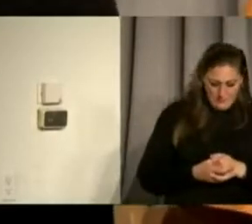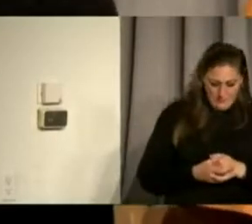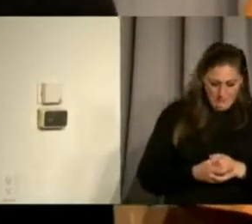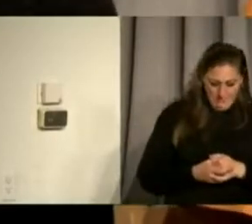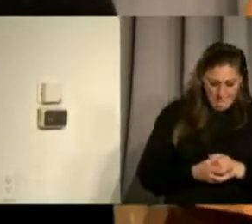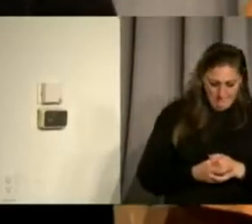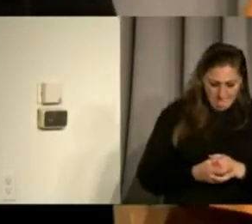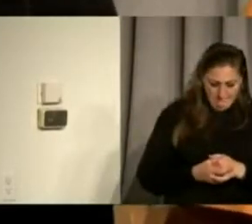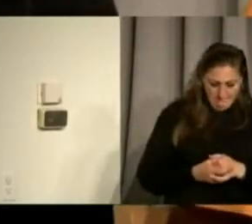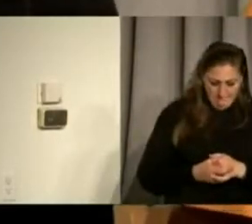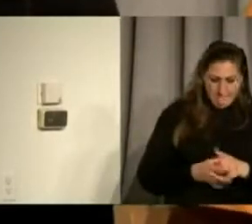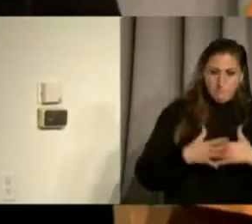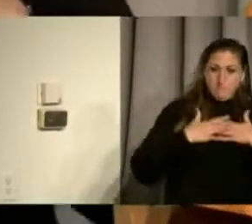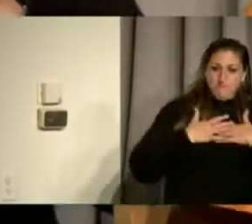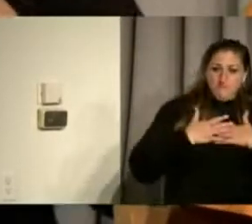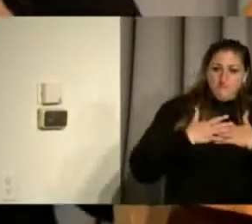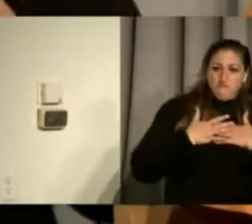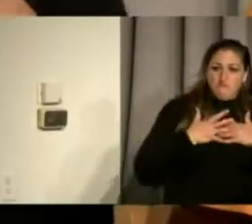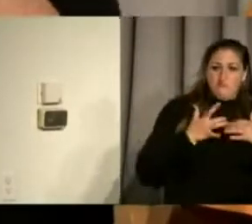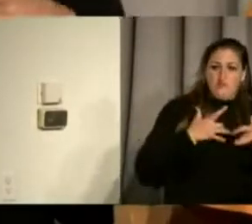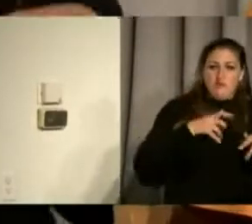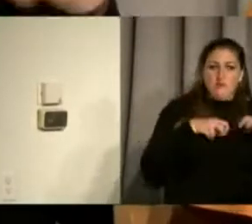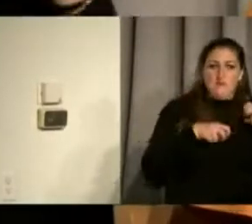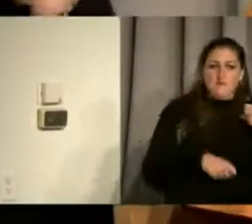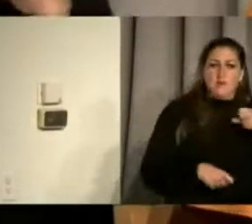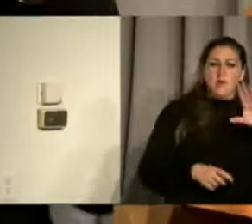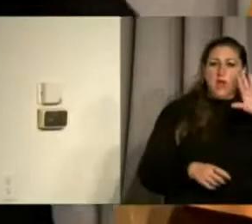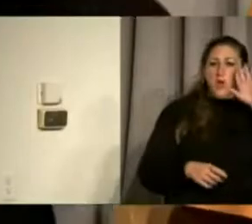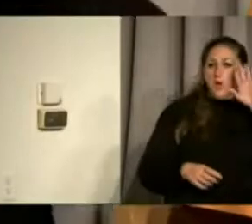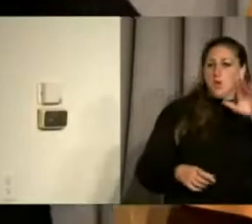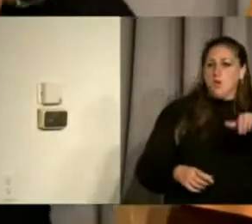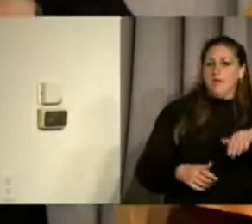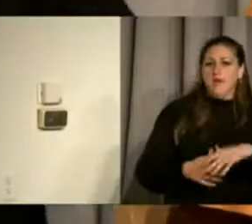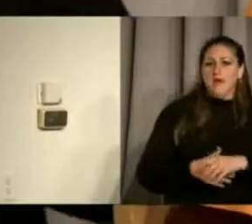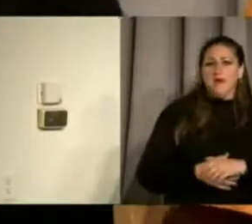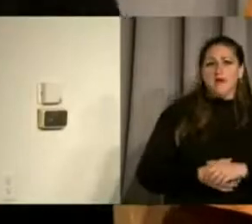It is hurtful that I know that